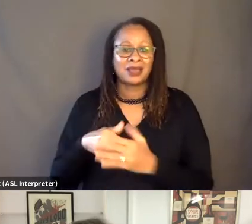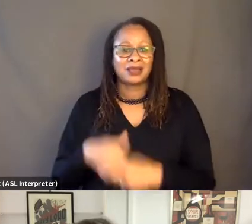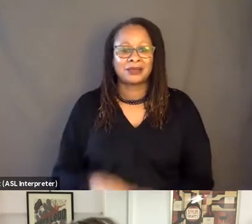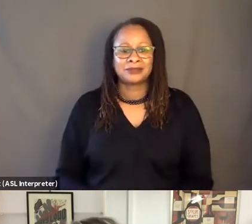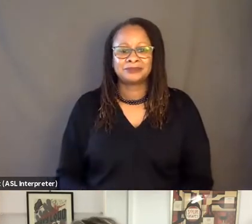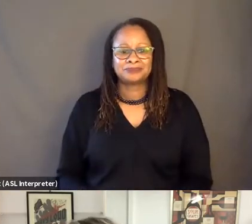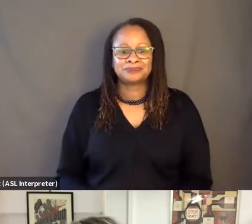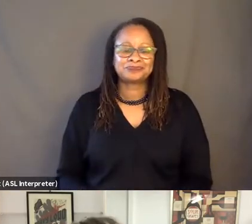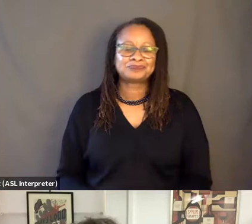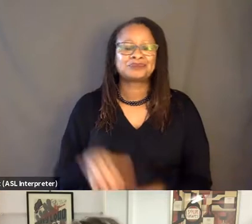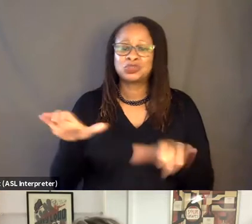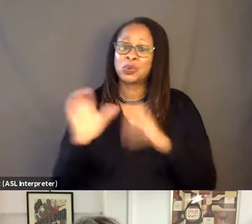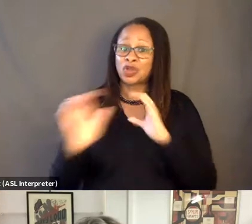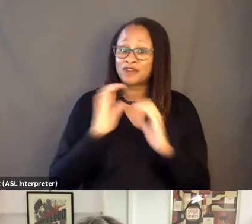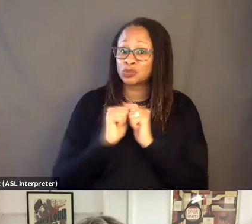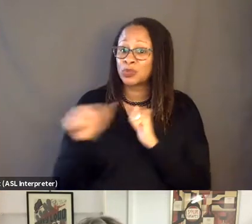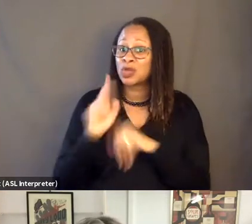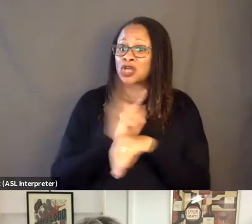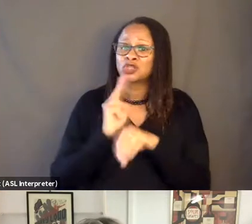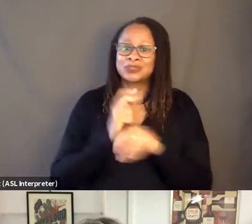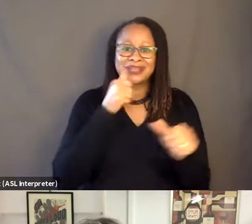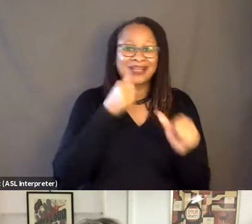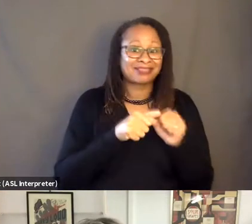doing sort of, you know, conversations with him using the letterboard.